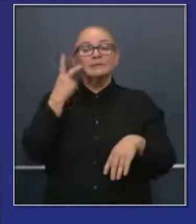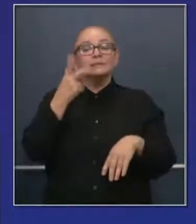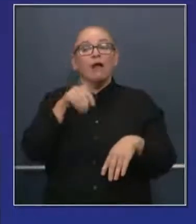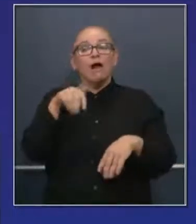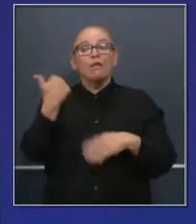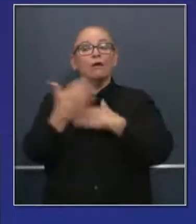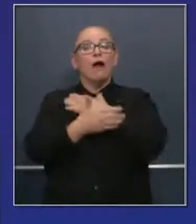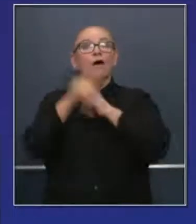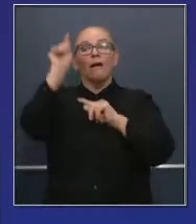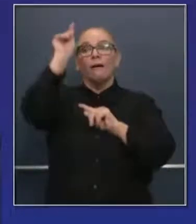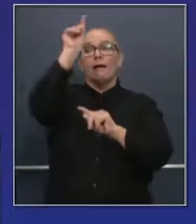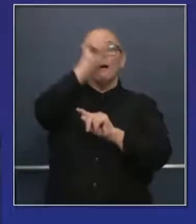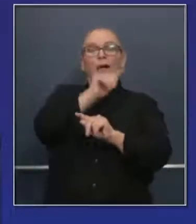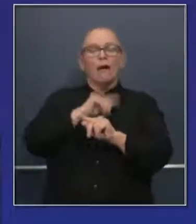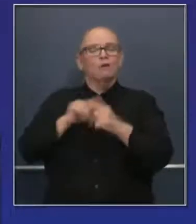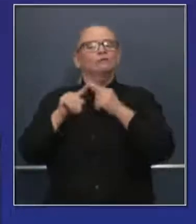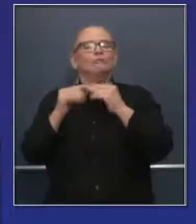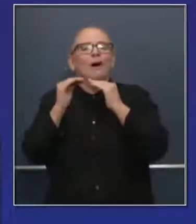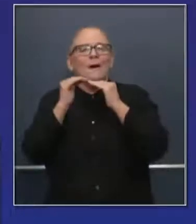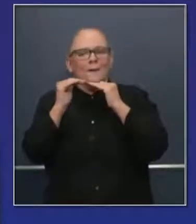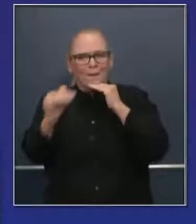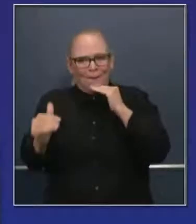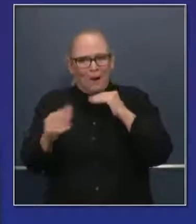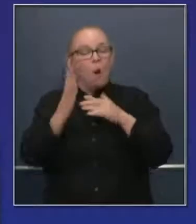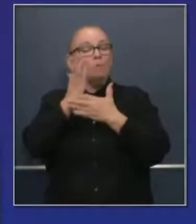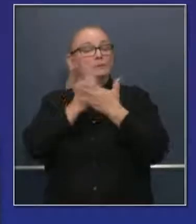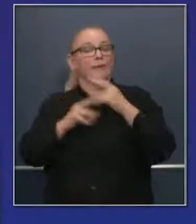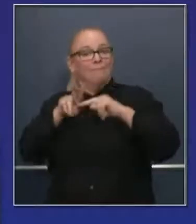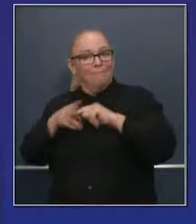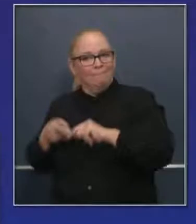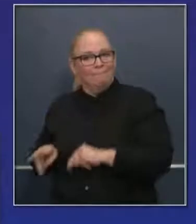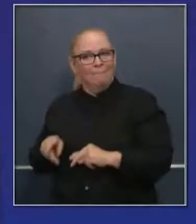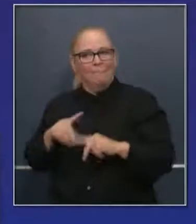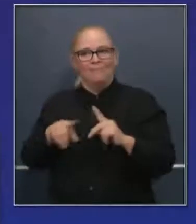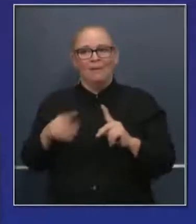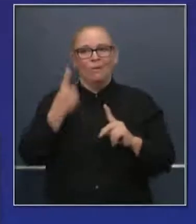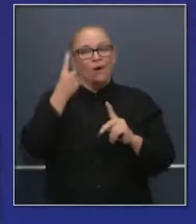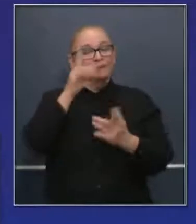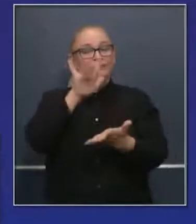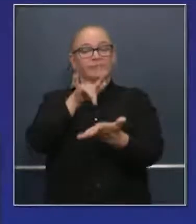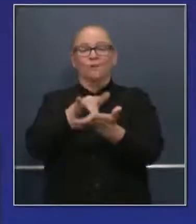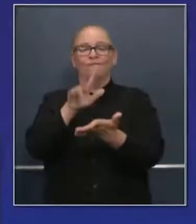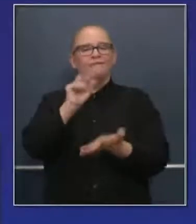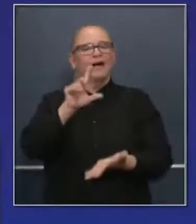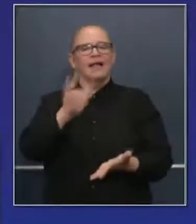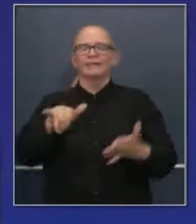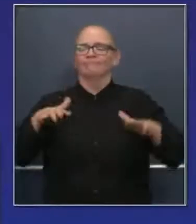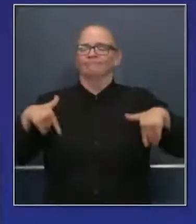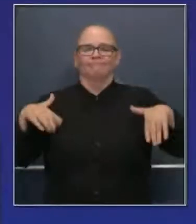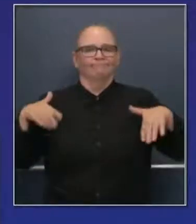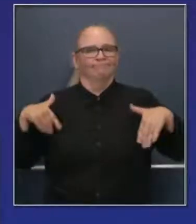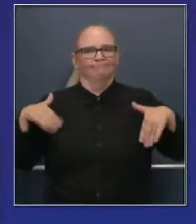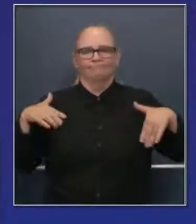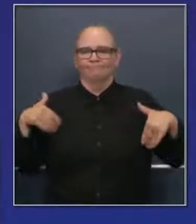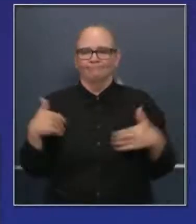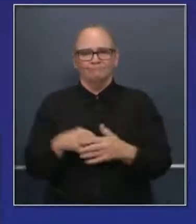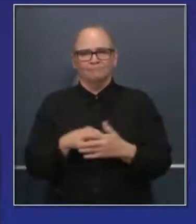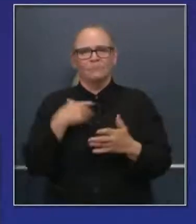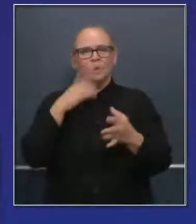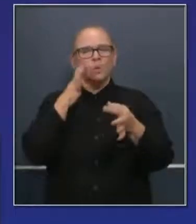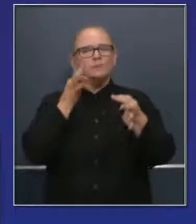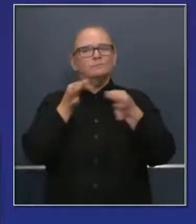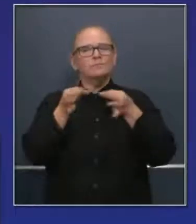some declines in a moment when I make presentation, including some stabilization and some modest declines in